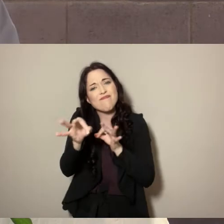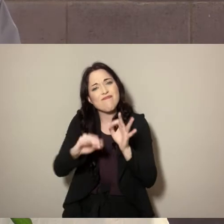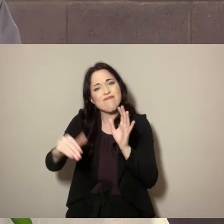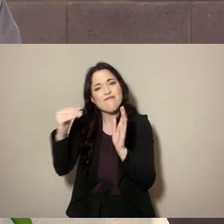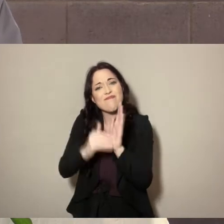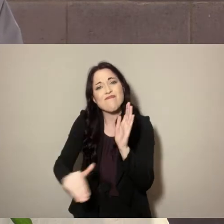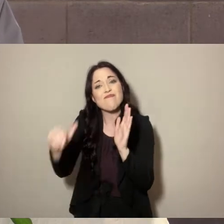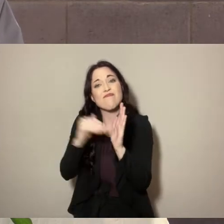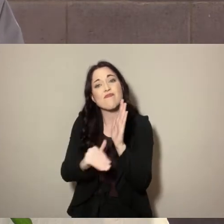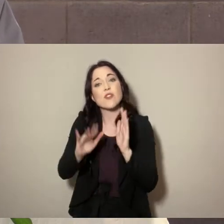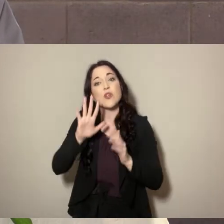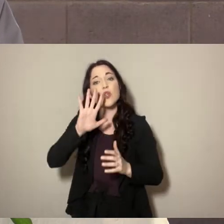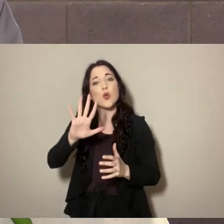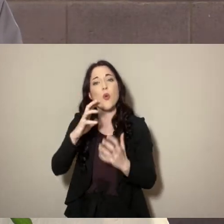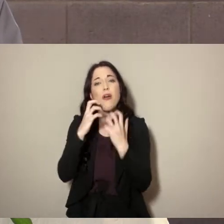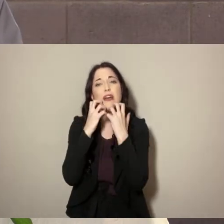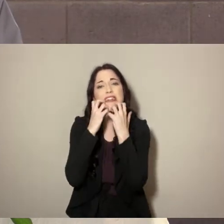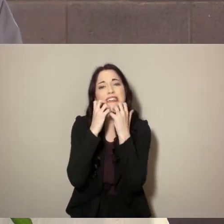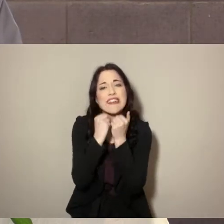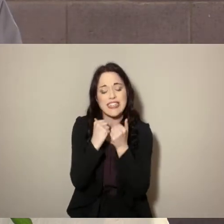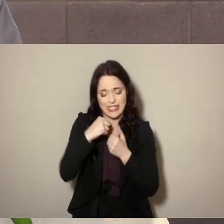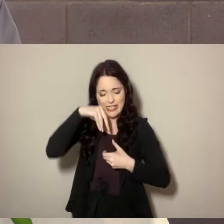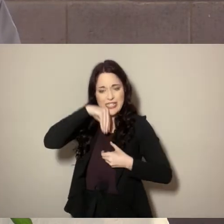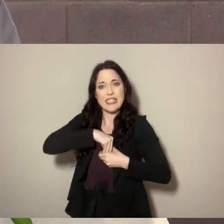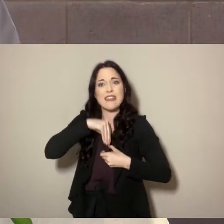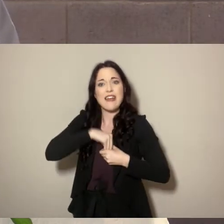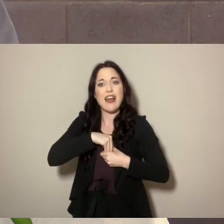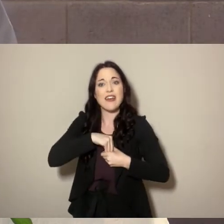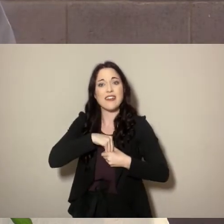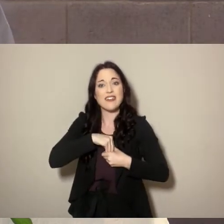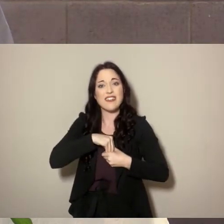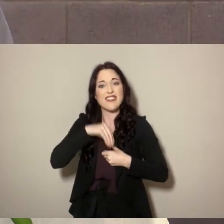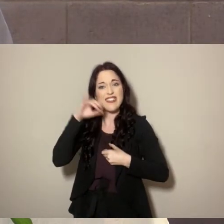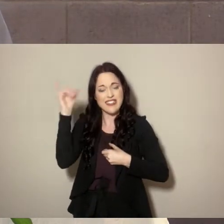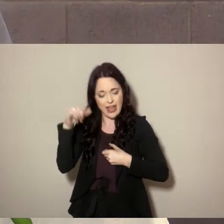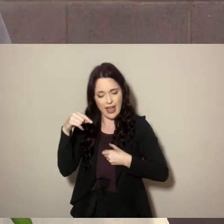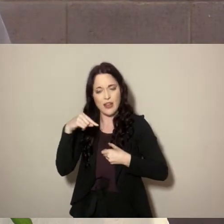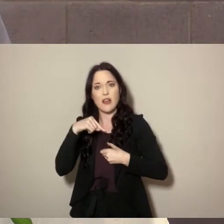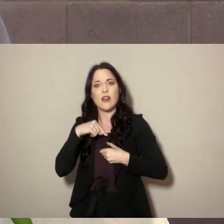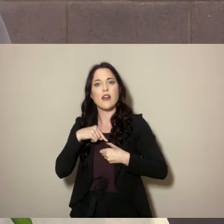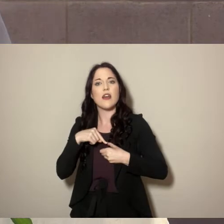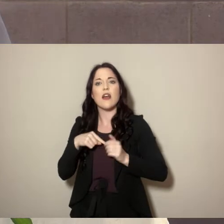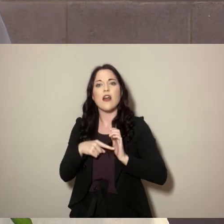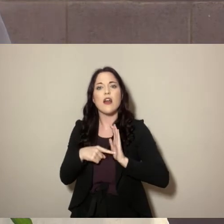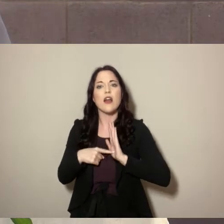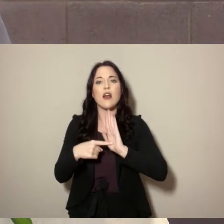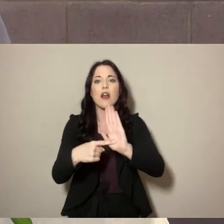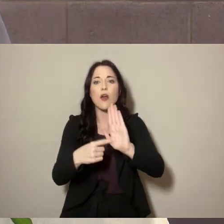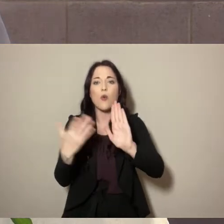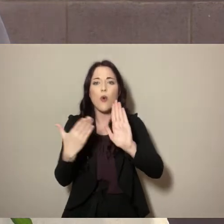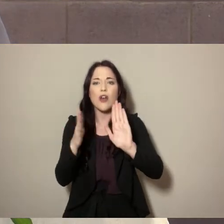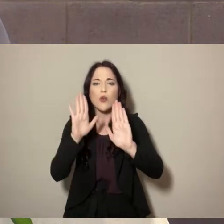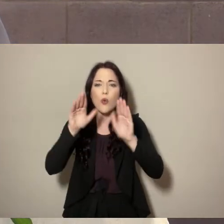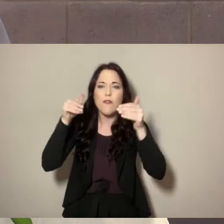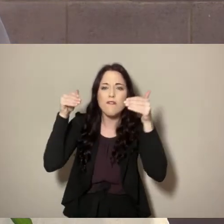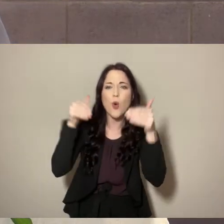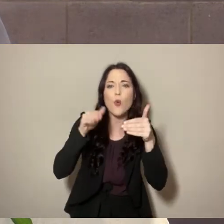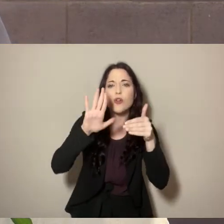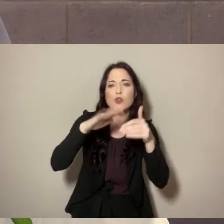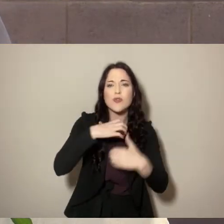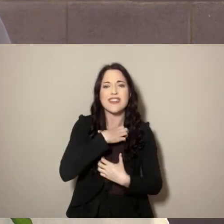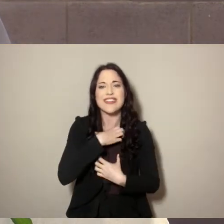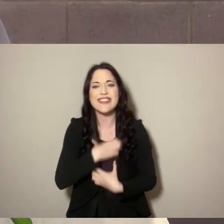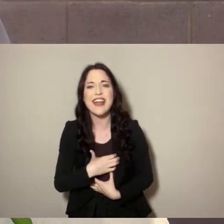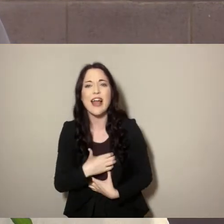the treasure within us, the heaven within us, Jesus is talking about our focus, our desires,